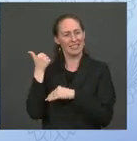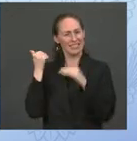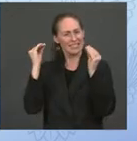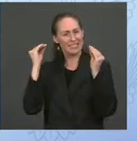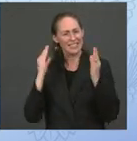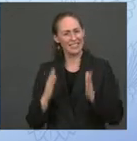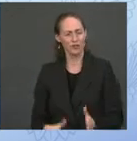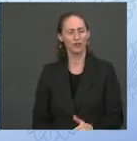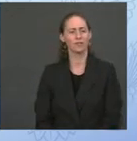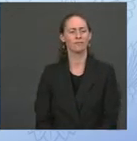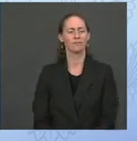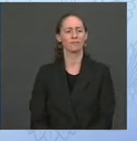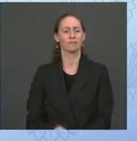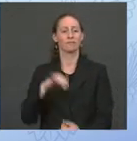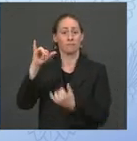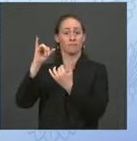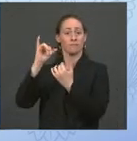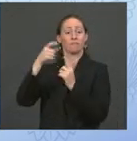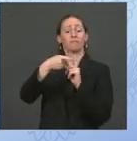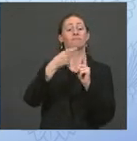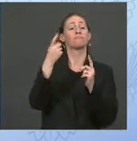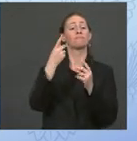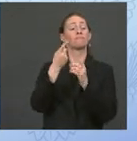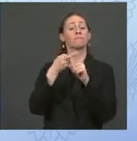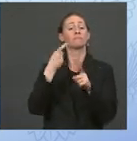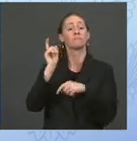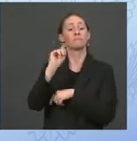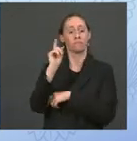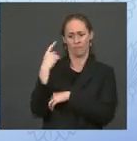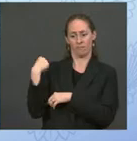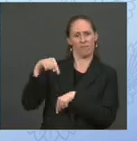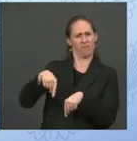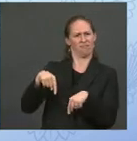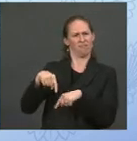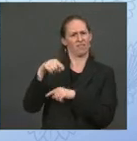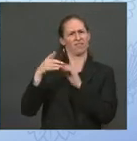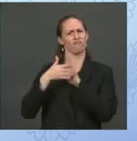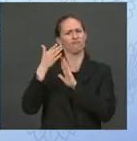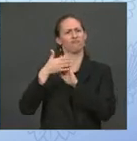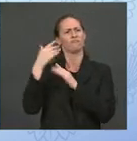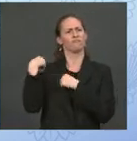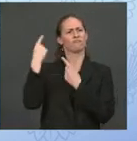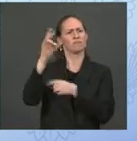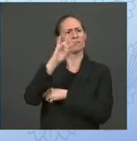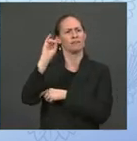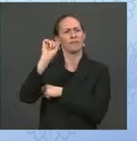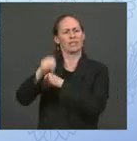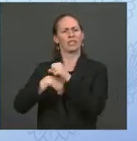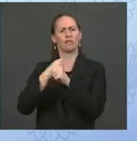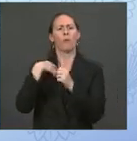7th decade, I also want to recognize the Council of Chief State School Officers for shining the light